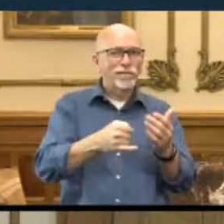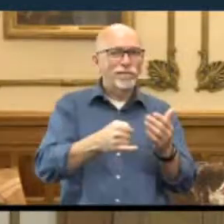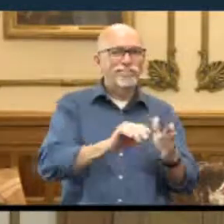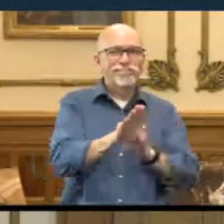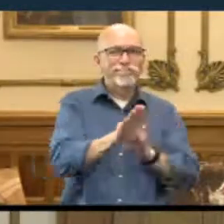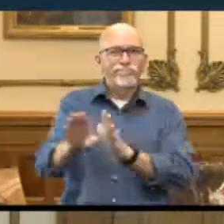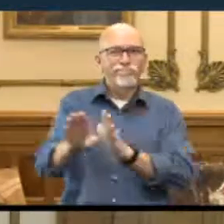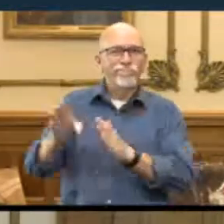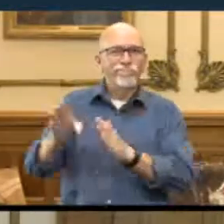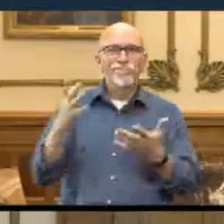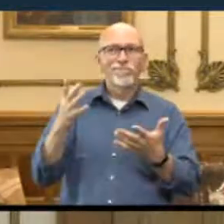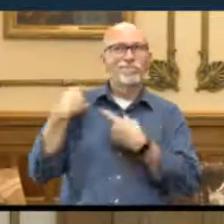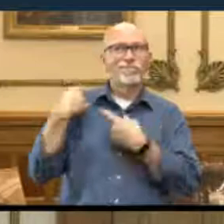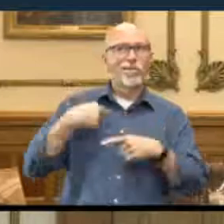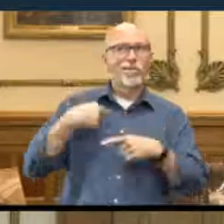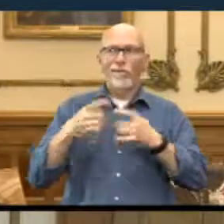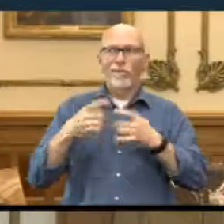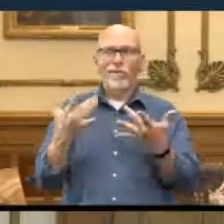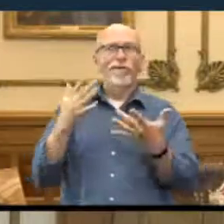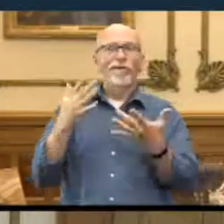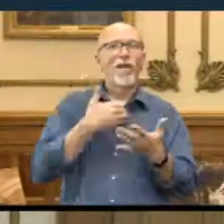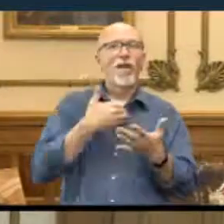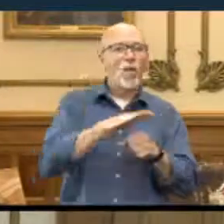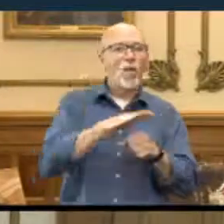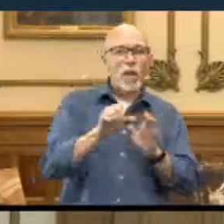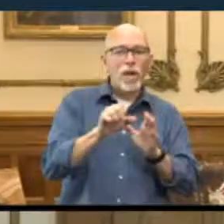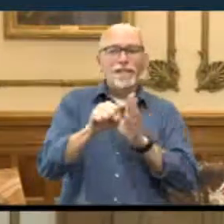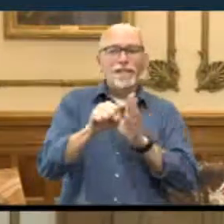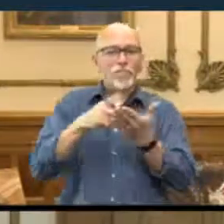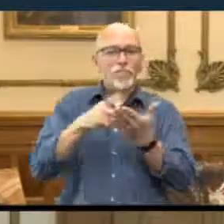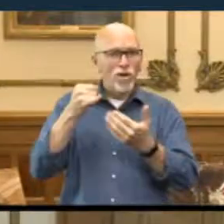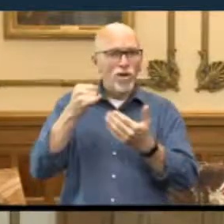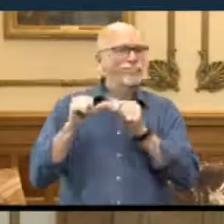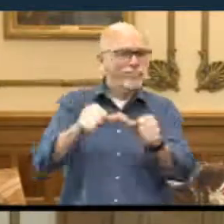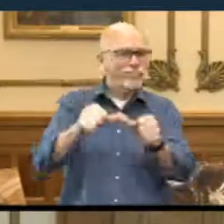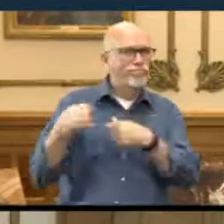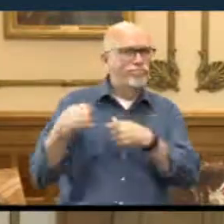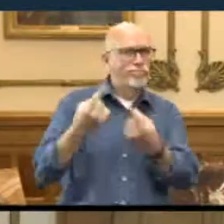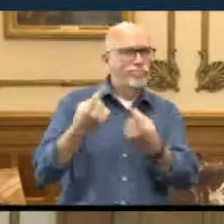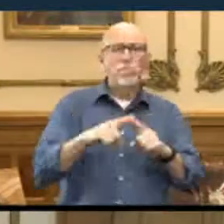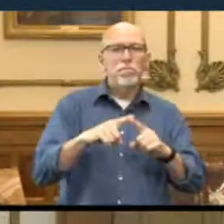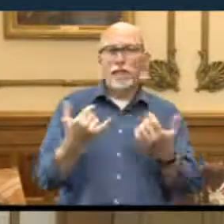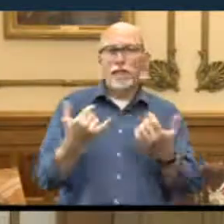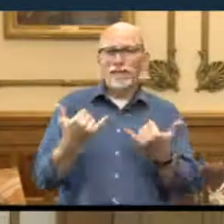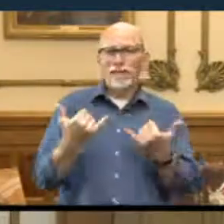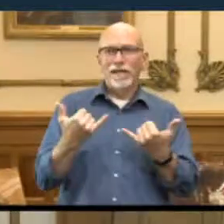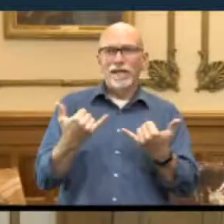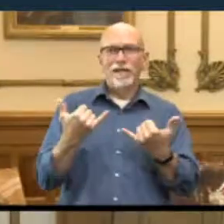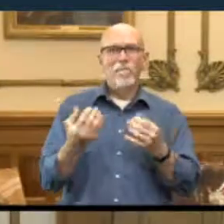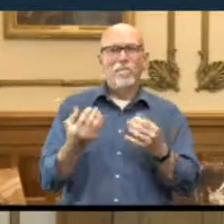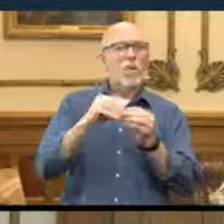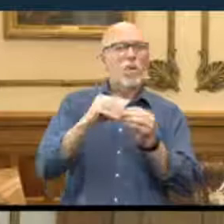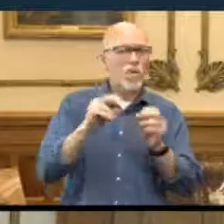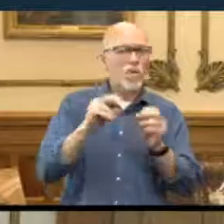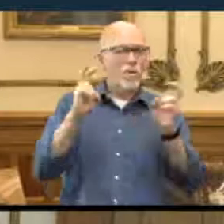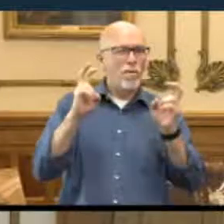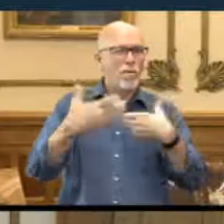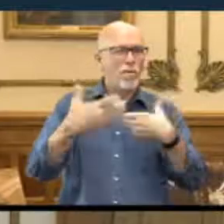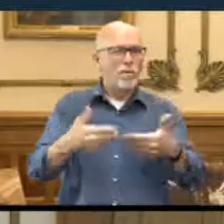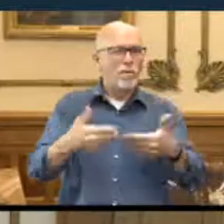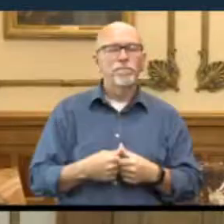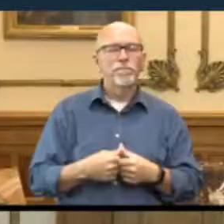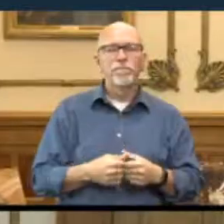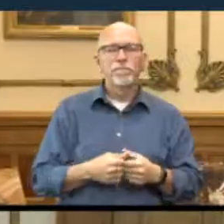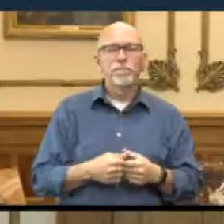sit on the shelf. I mean, we've got our local and our state projects that are ongoing and have been ongoing, but this is on top of all of that. And I'm